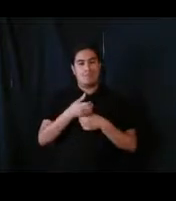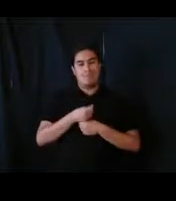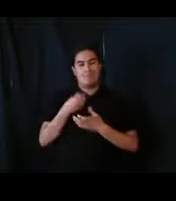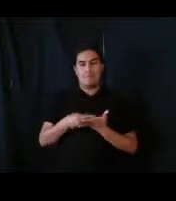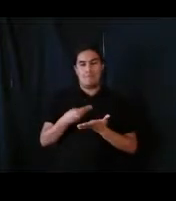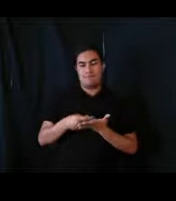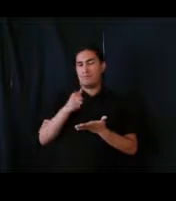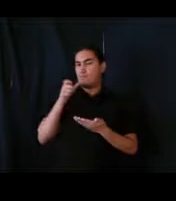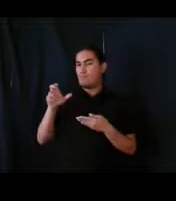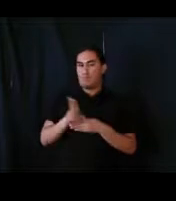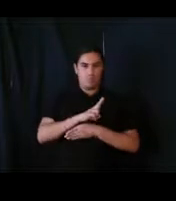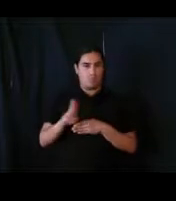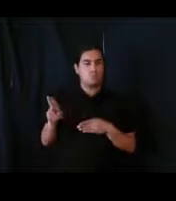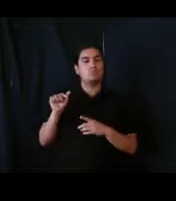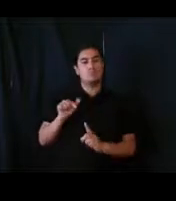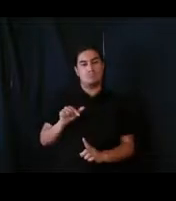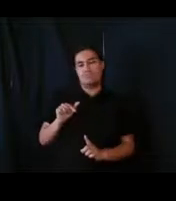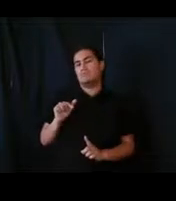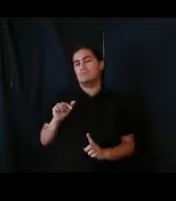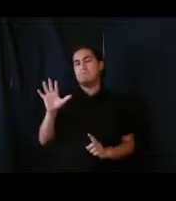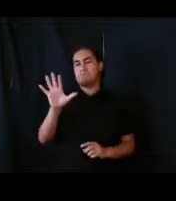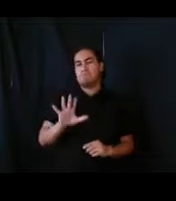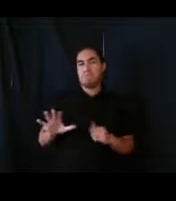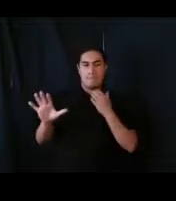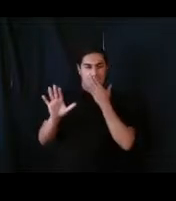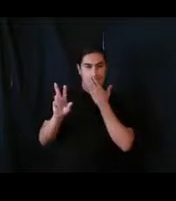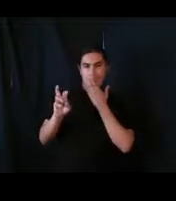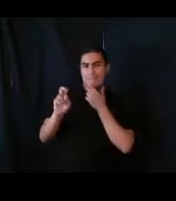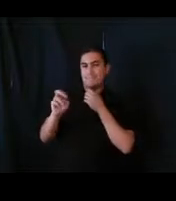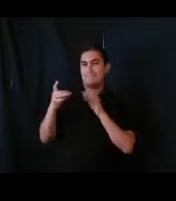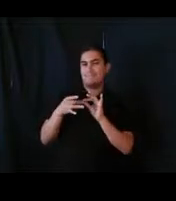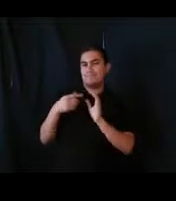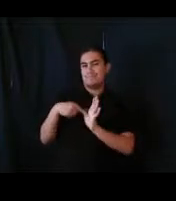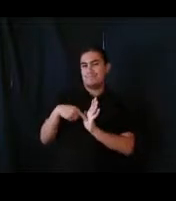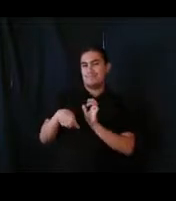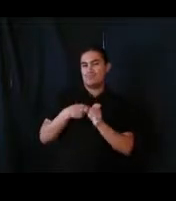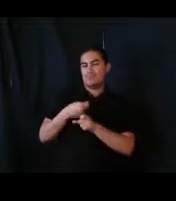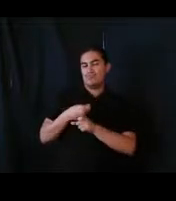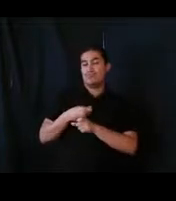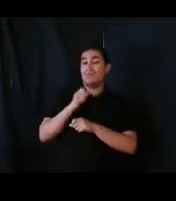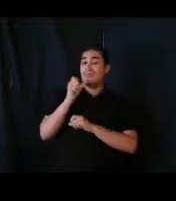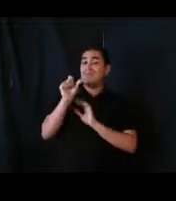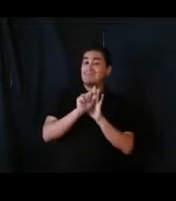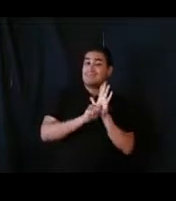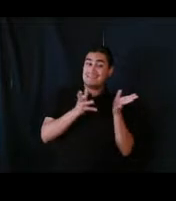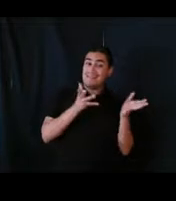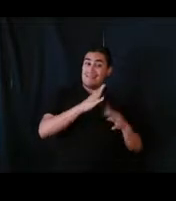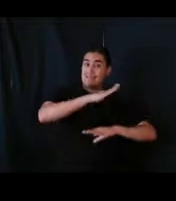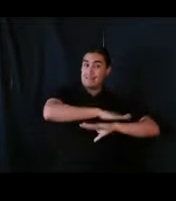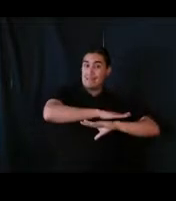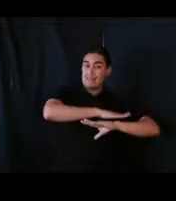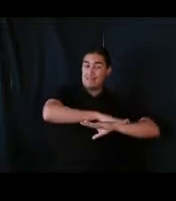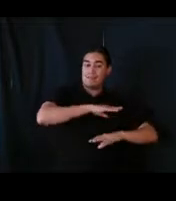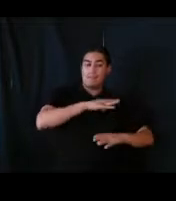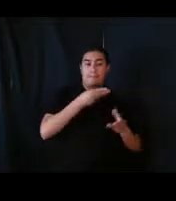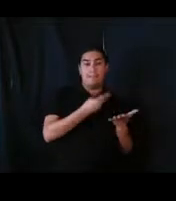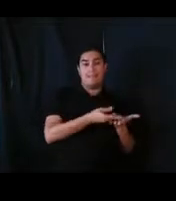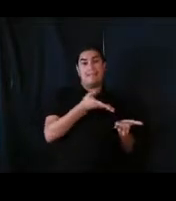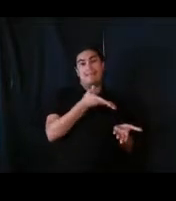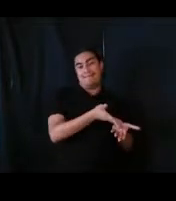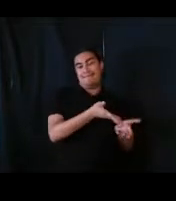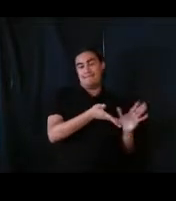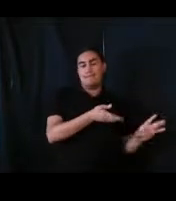used across the nation as vince noted this year not states leaving money on table this year but really some of those